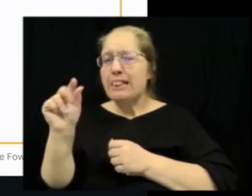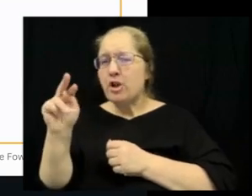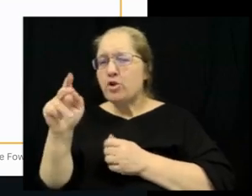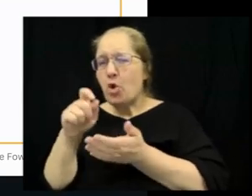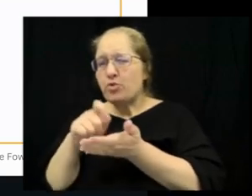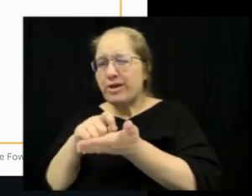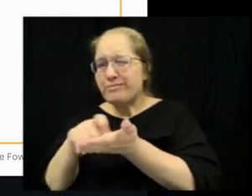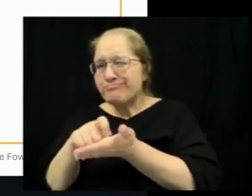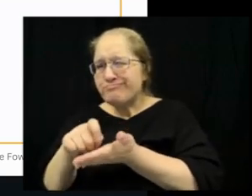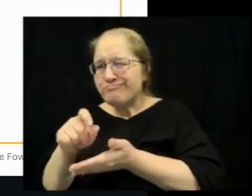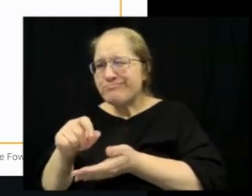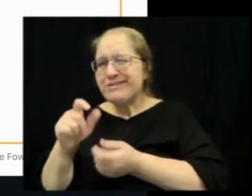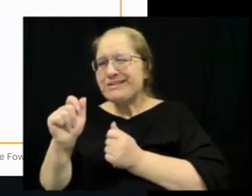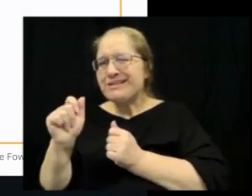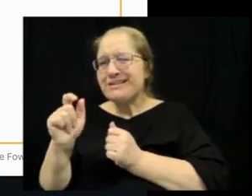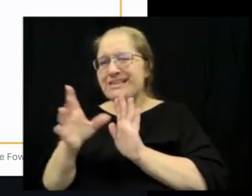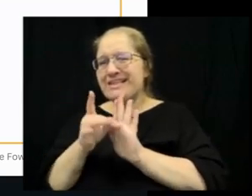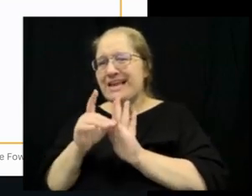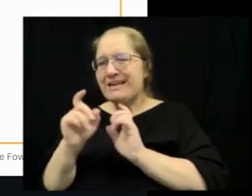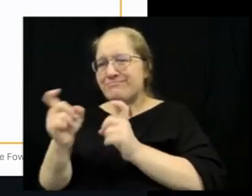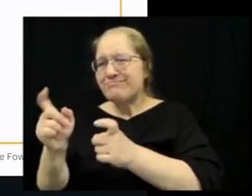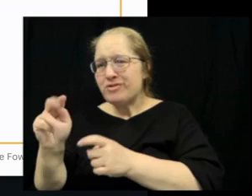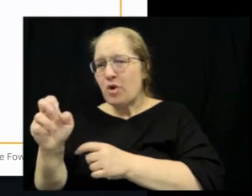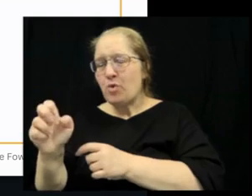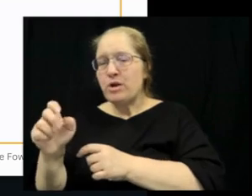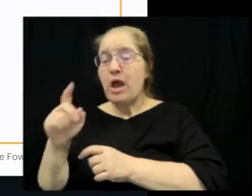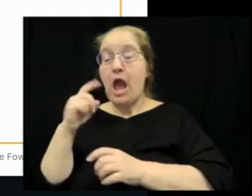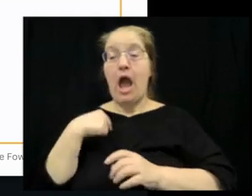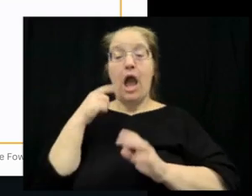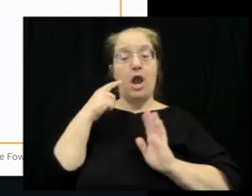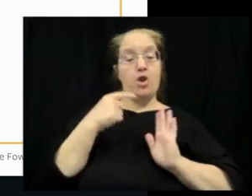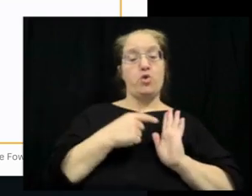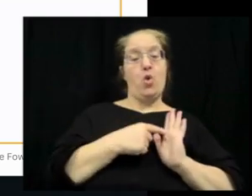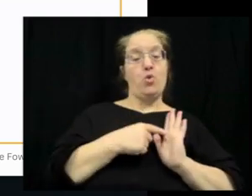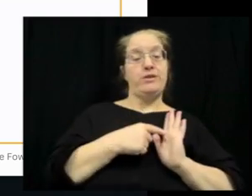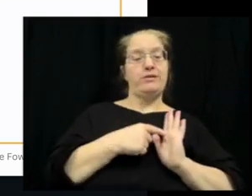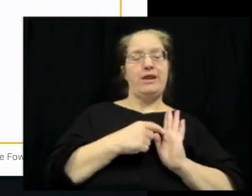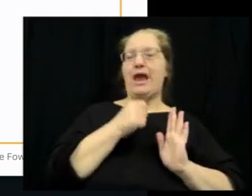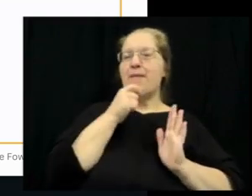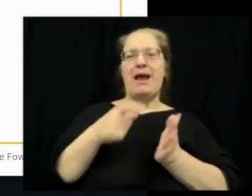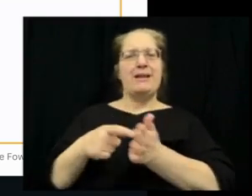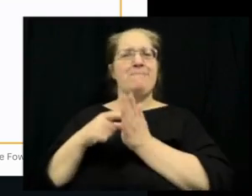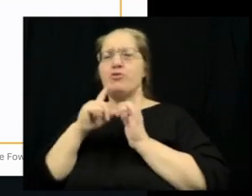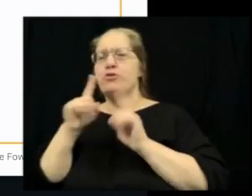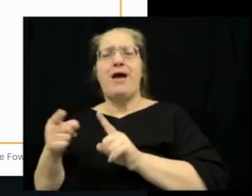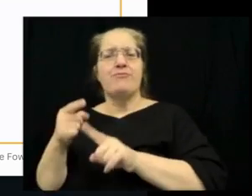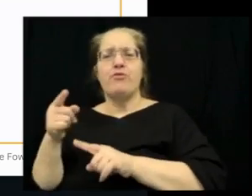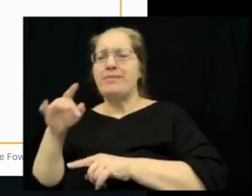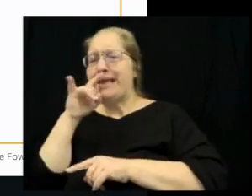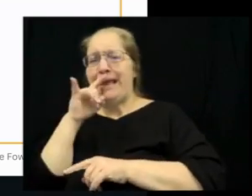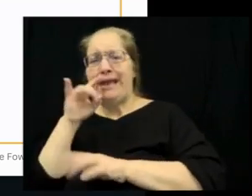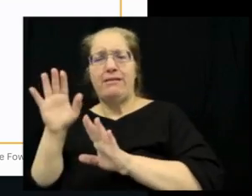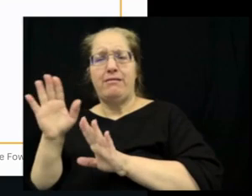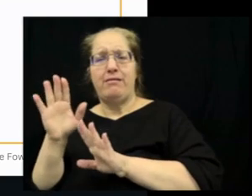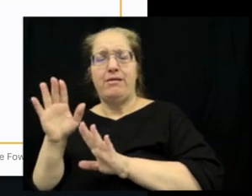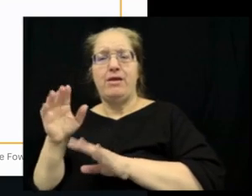that them know that you saw it, and also that you're not like demanding a response from them. So don't